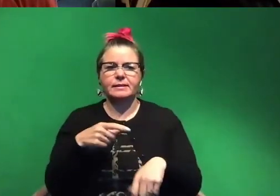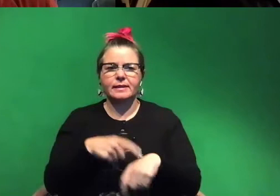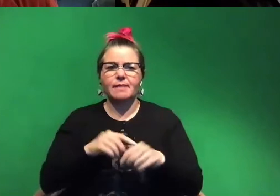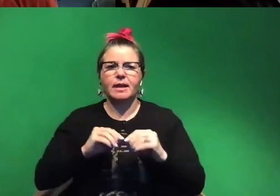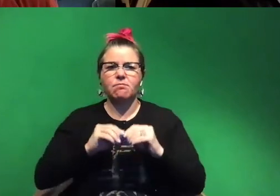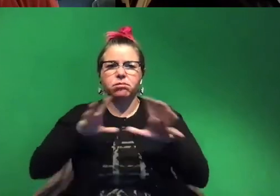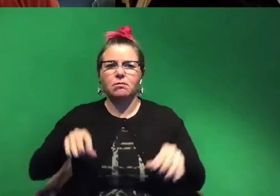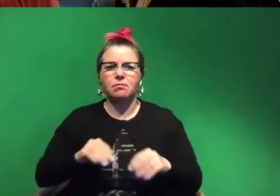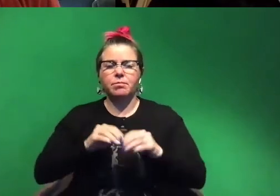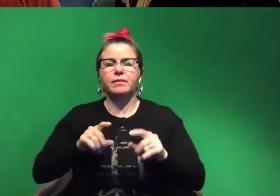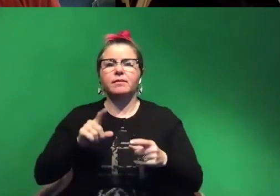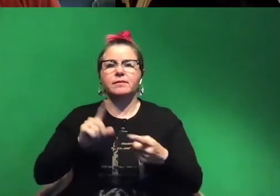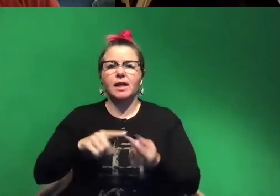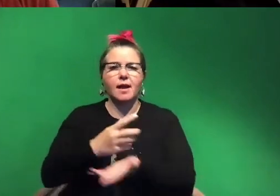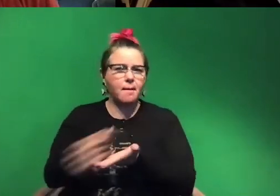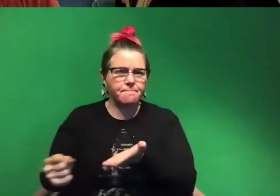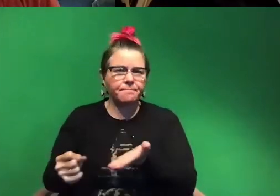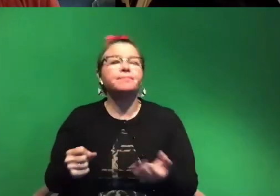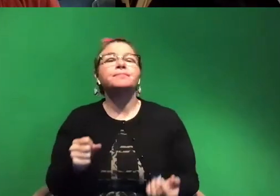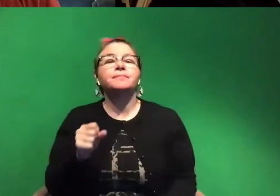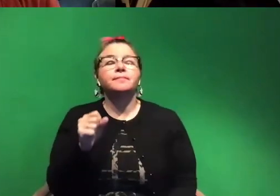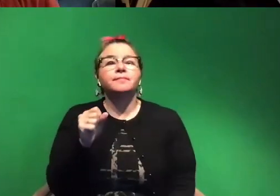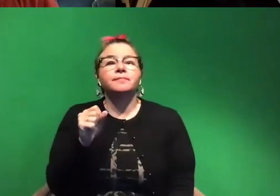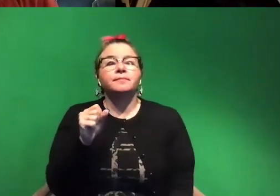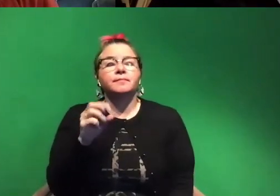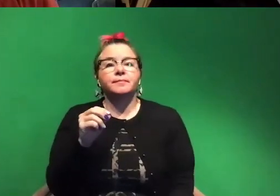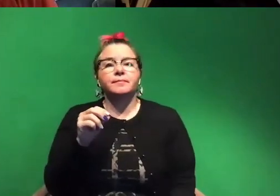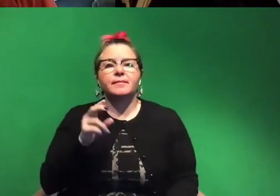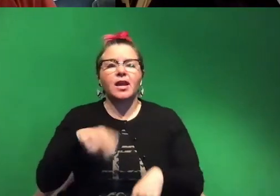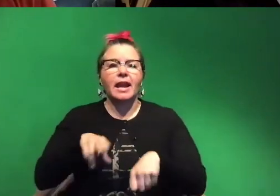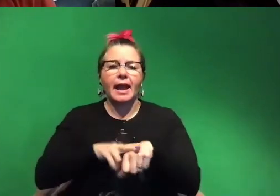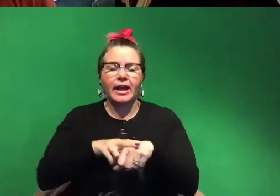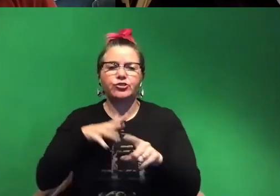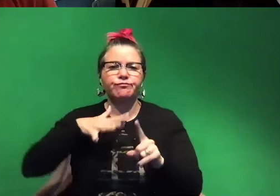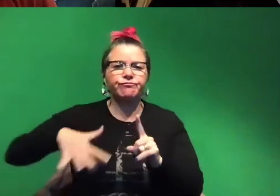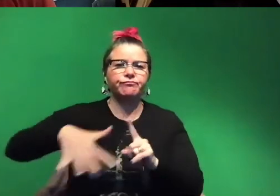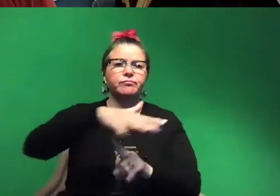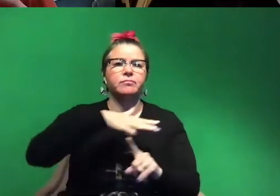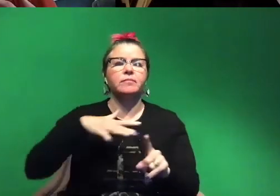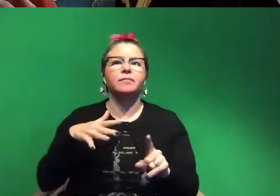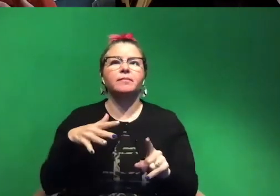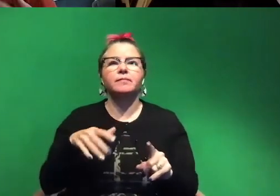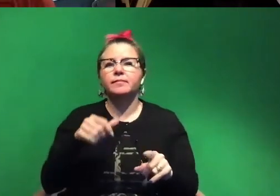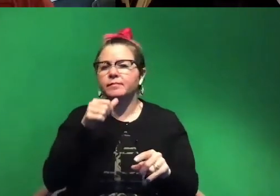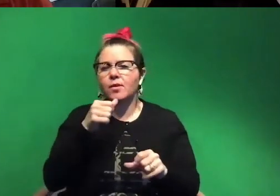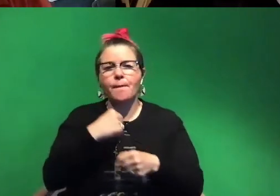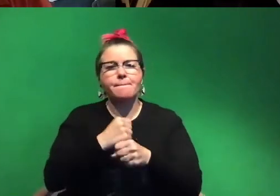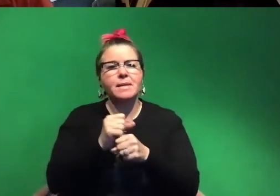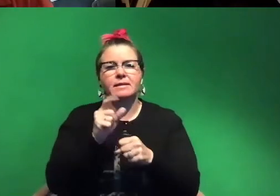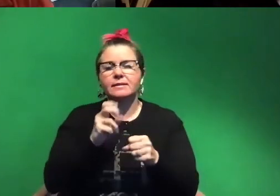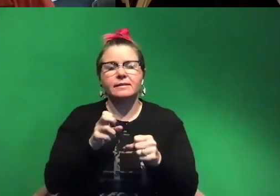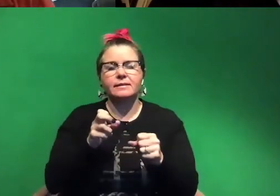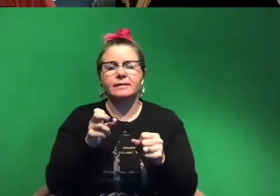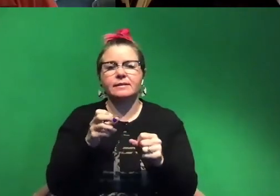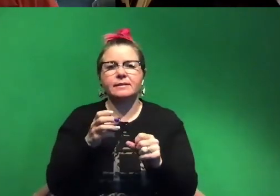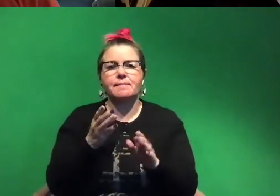they're empty. So when they're in sort of a natural setting, they don't produce the slime preemptively to